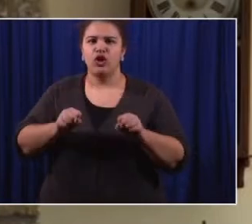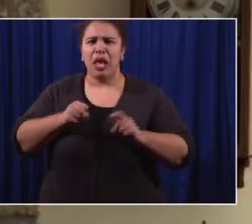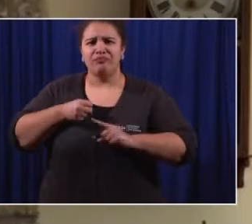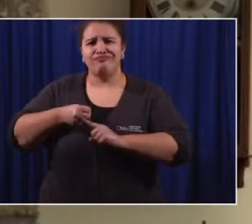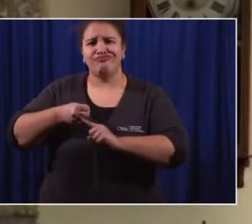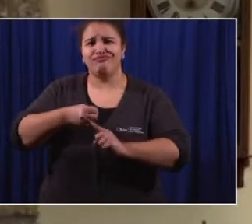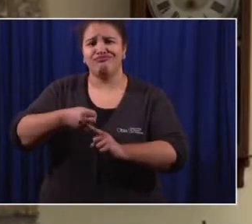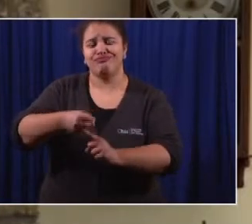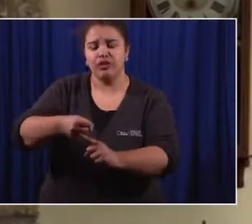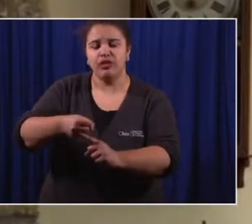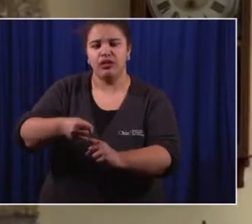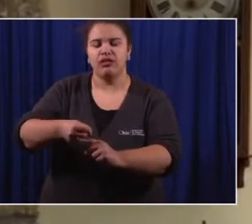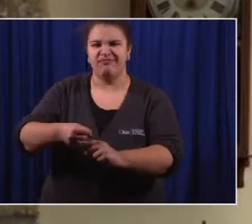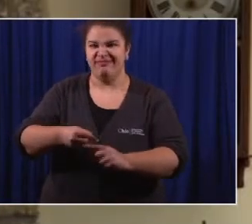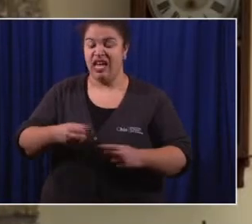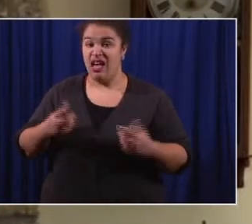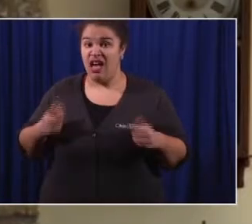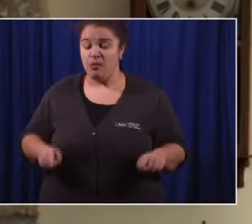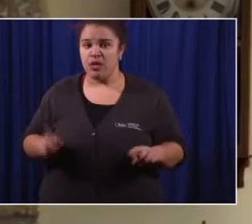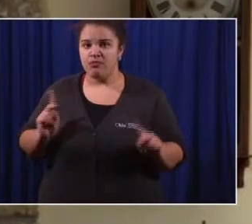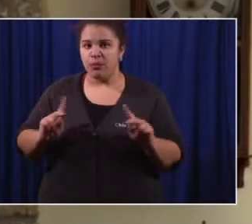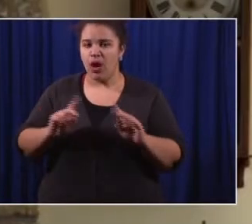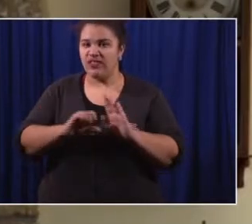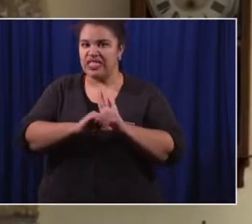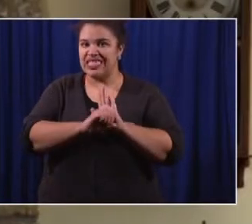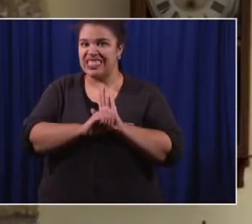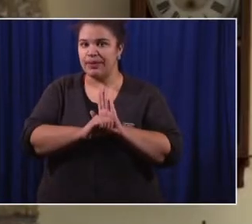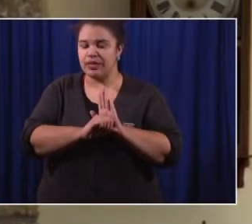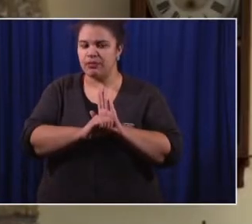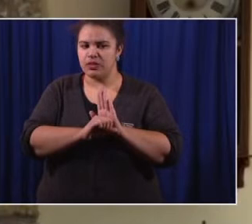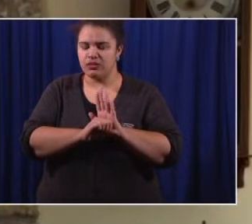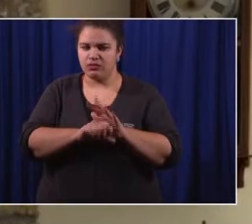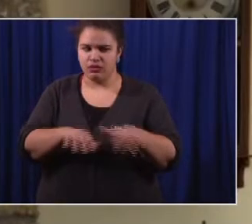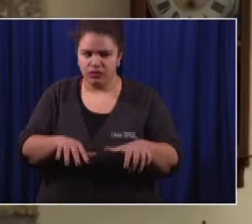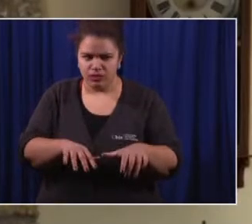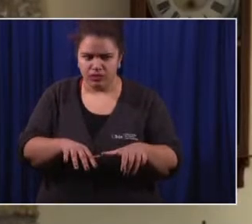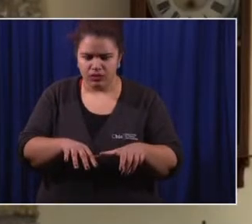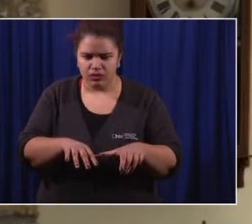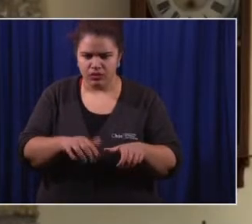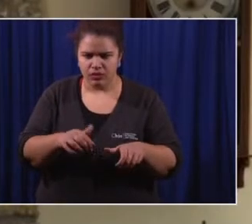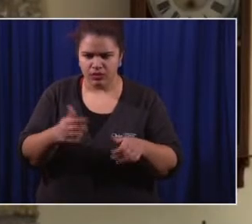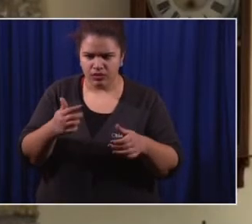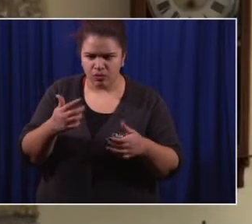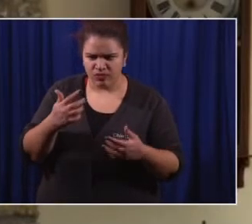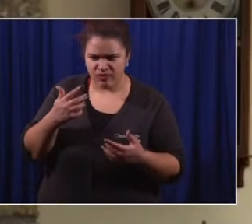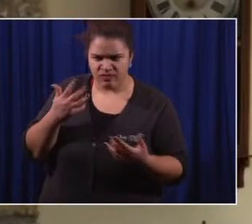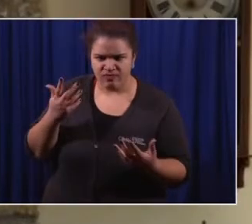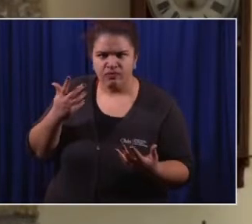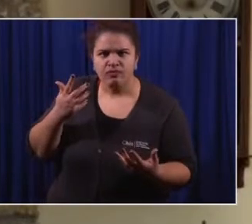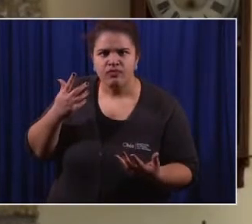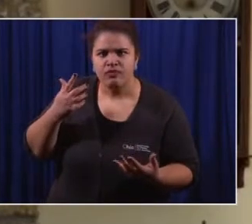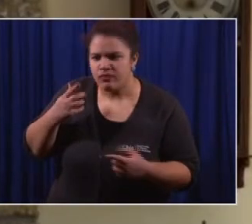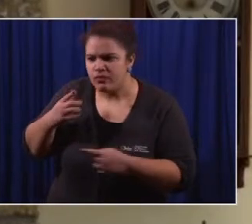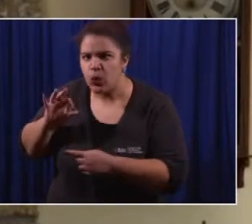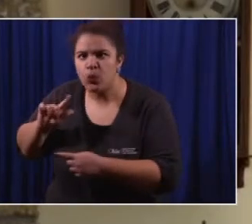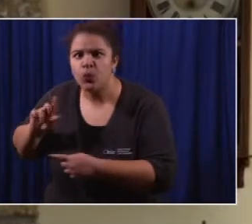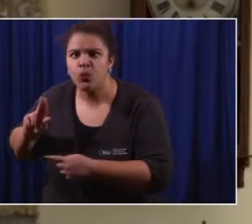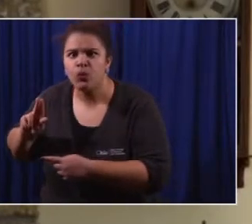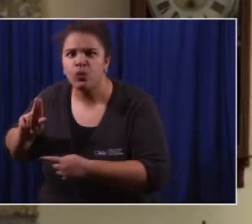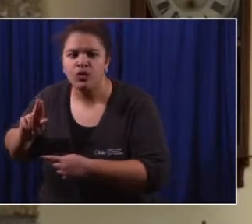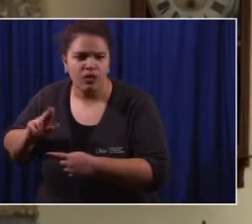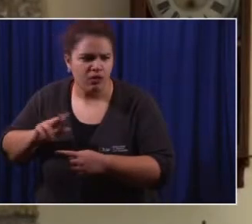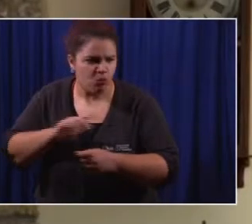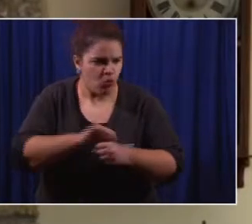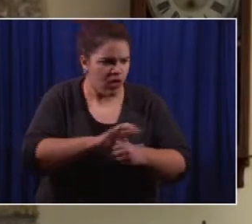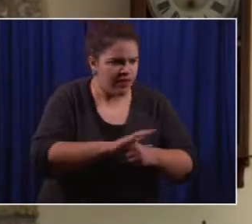People are going to have symptoms and they won't know whether they have COVID or whether they have the flu. How concerned are you about whether or not the state